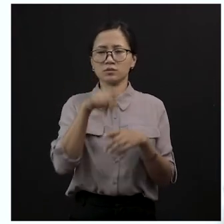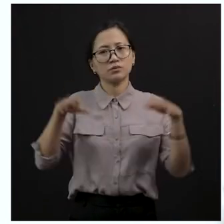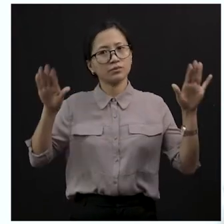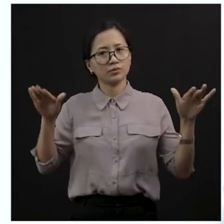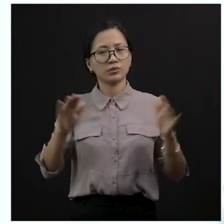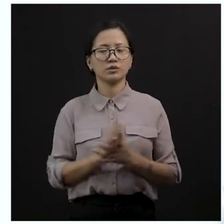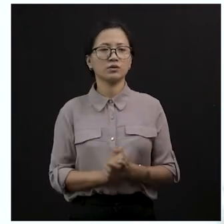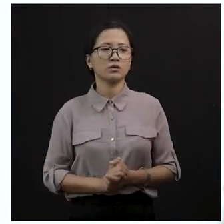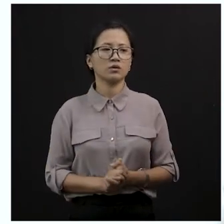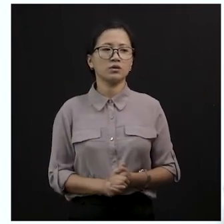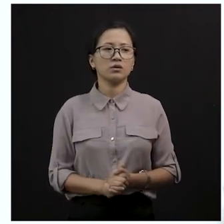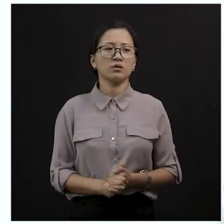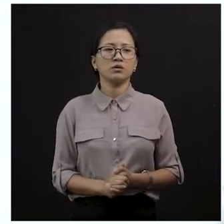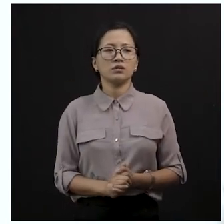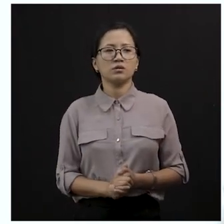So